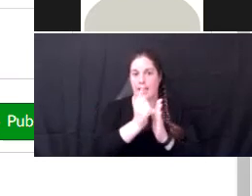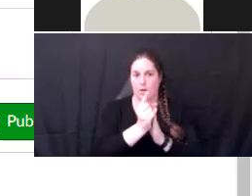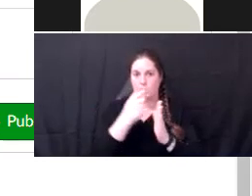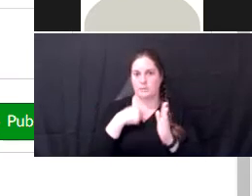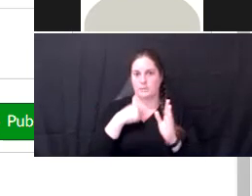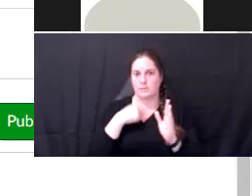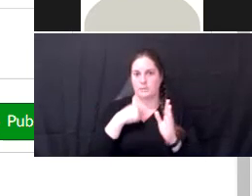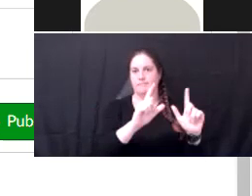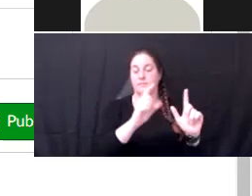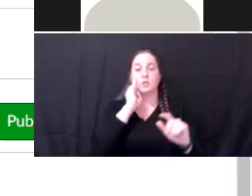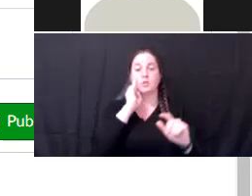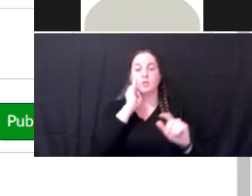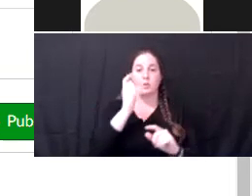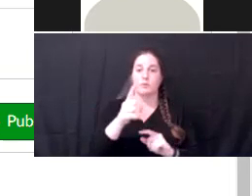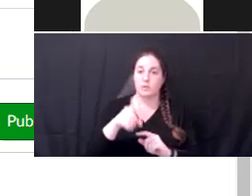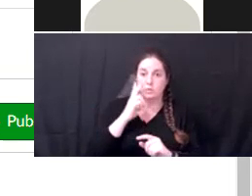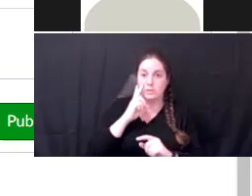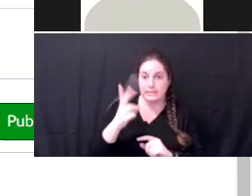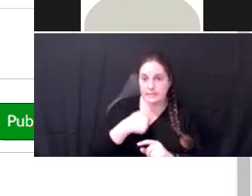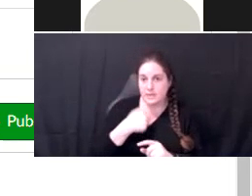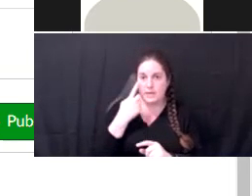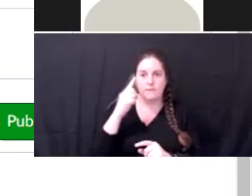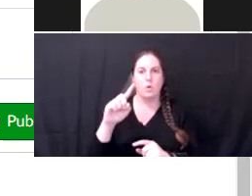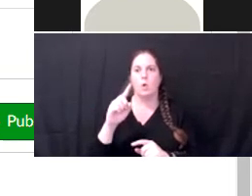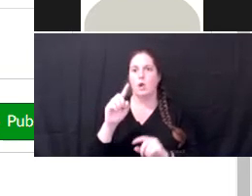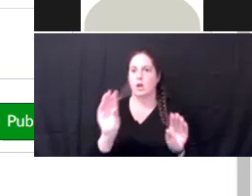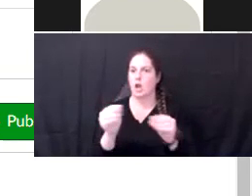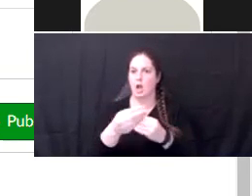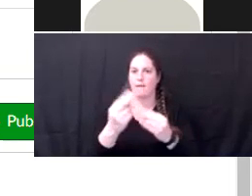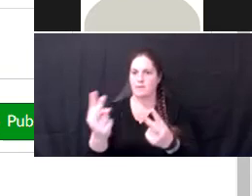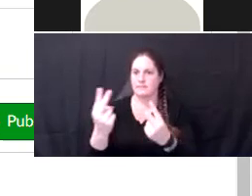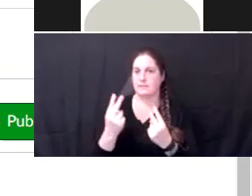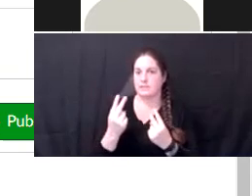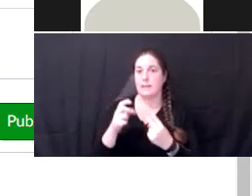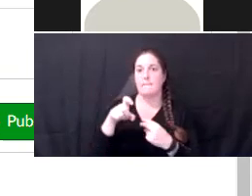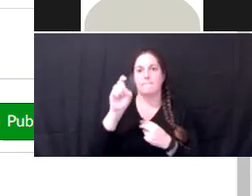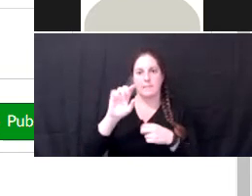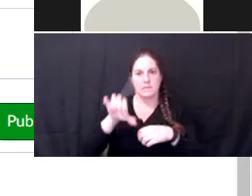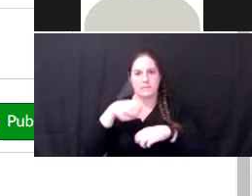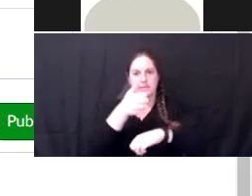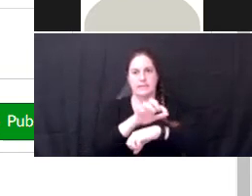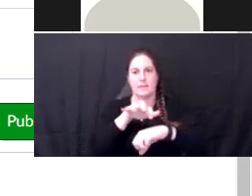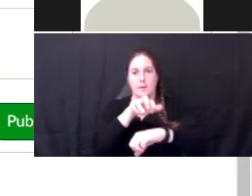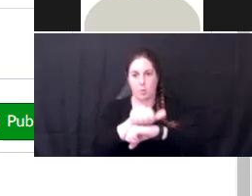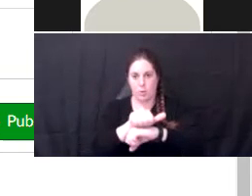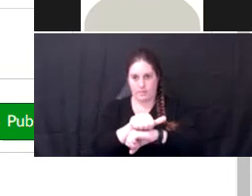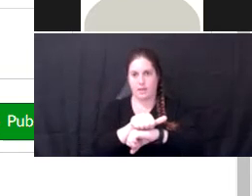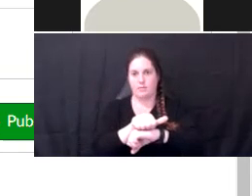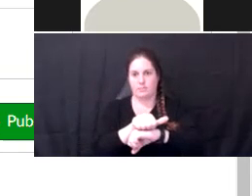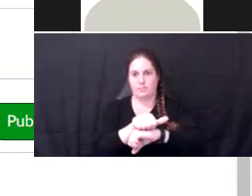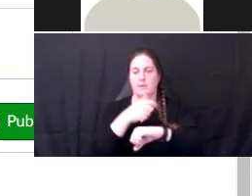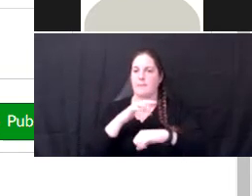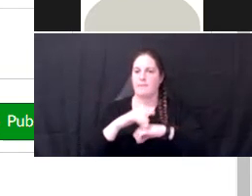So if you need to see me for an office hours visit, you need to make an appointment. And I'm available Monday